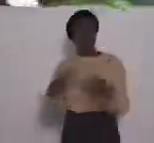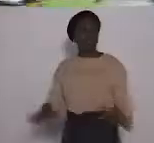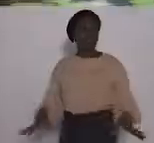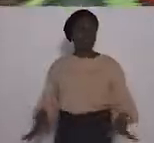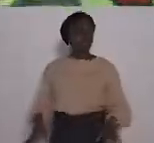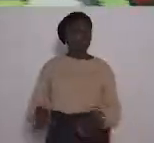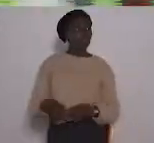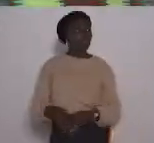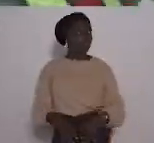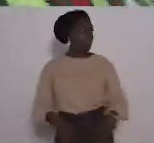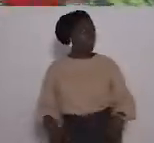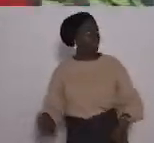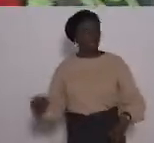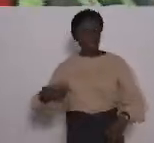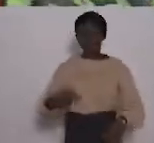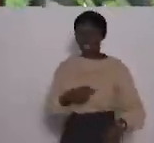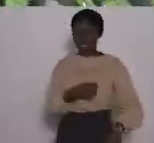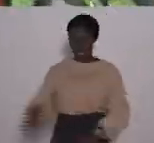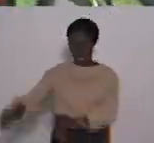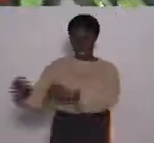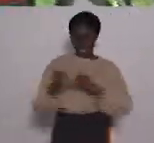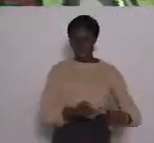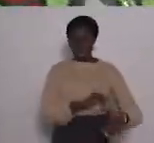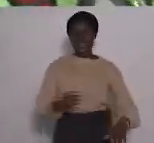gloryoryory we moving